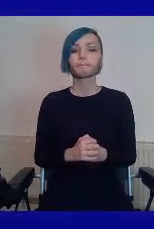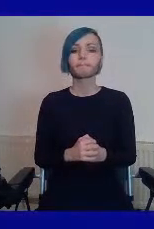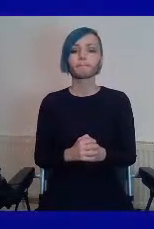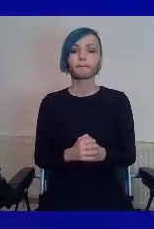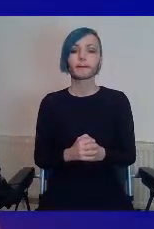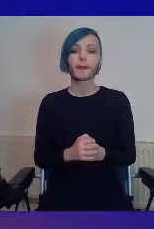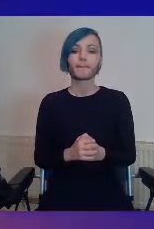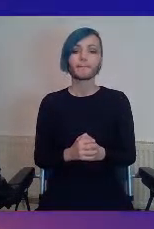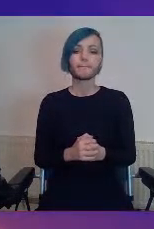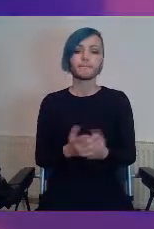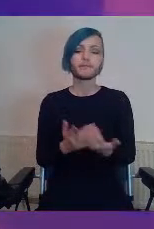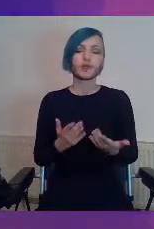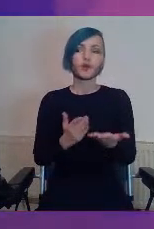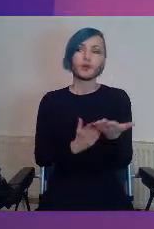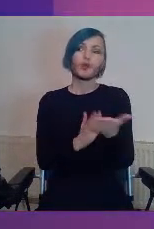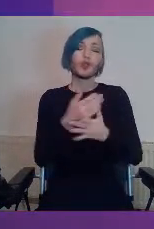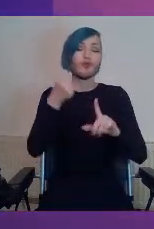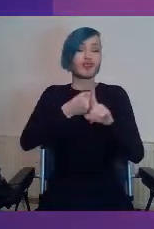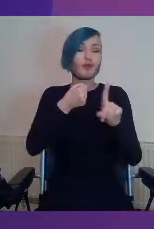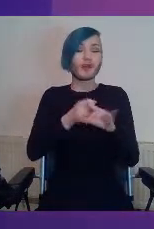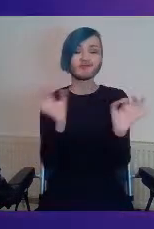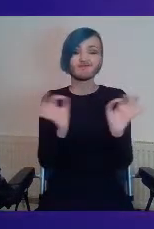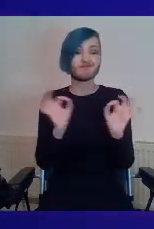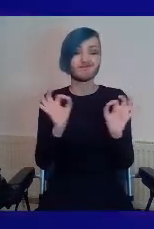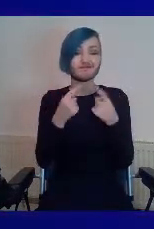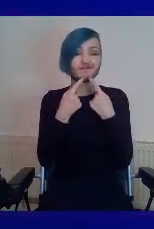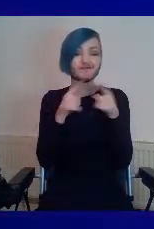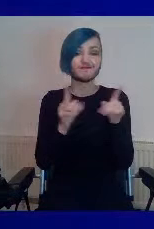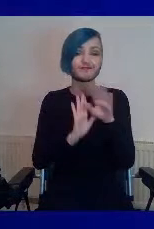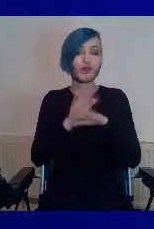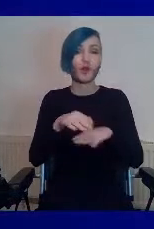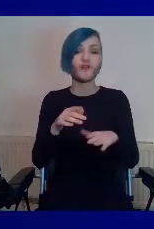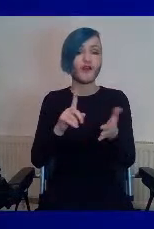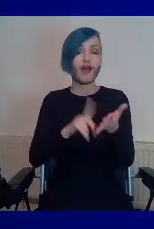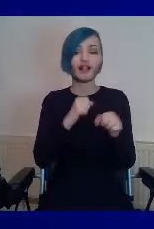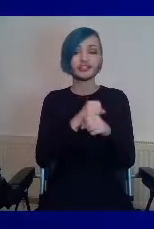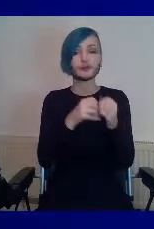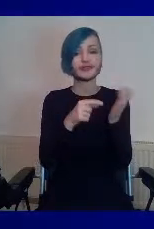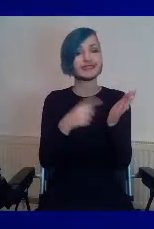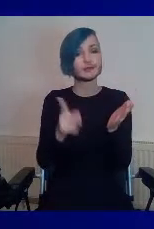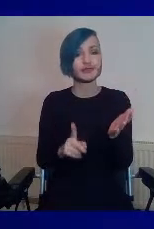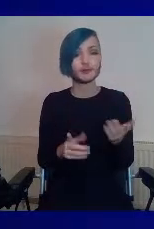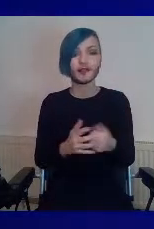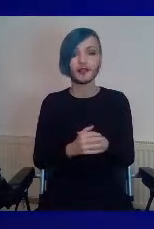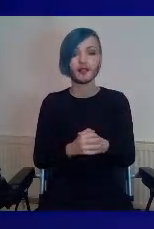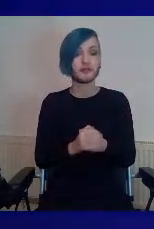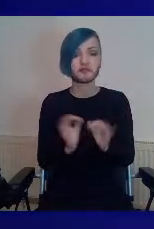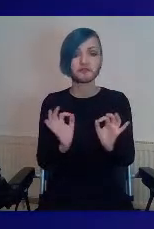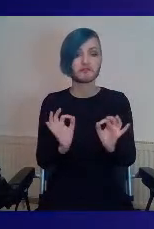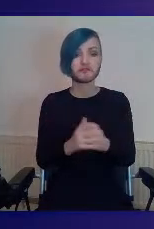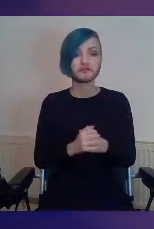openly about LGBT plus people. Also because